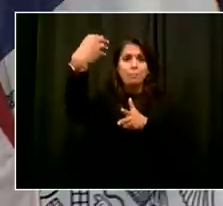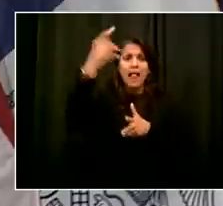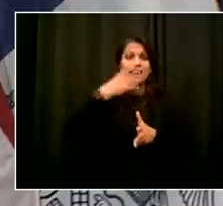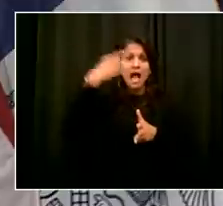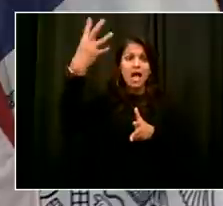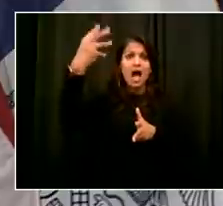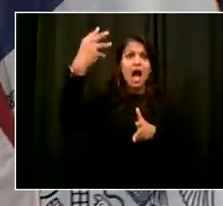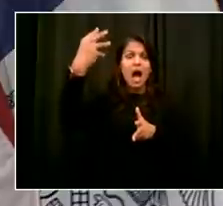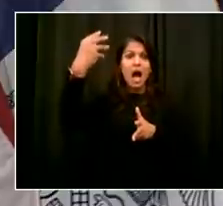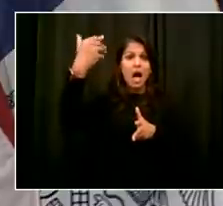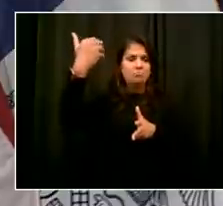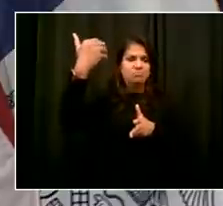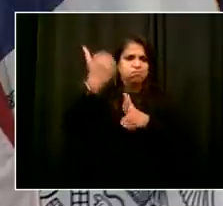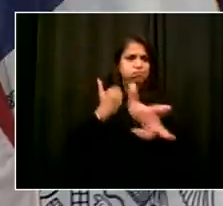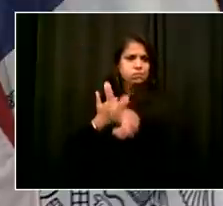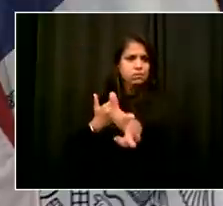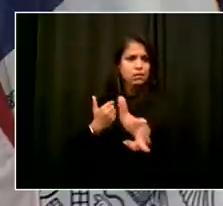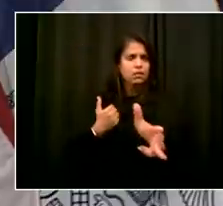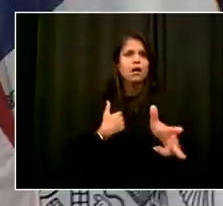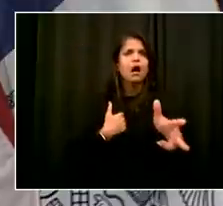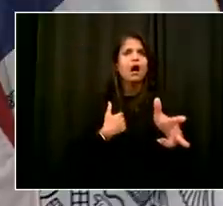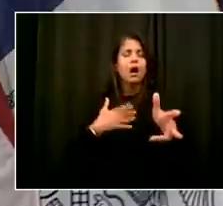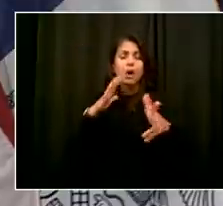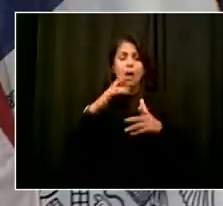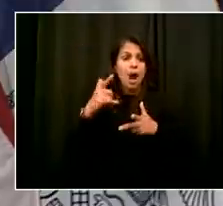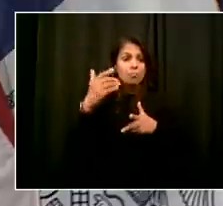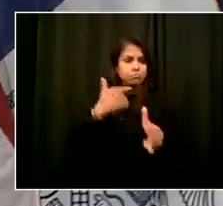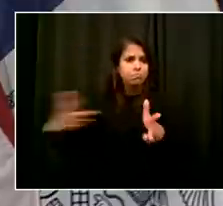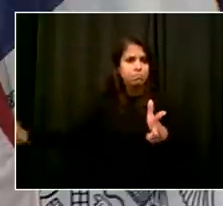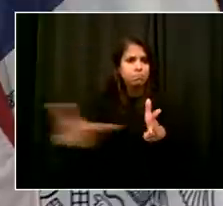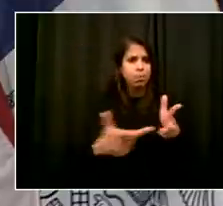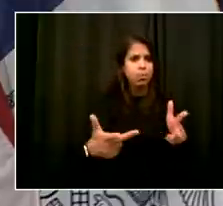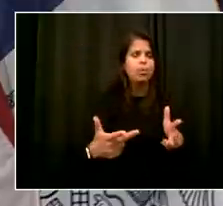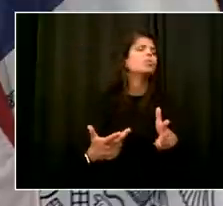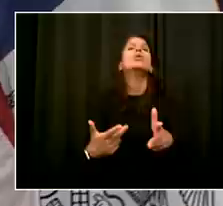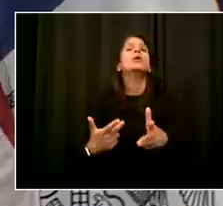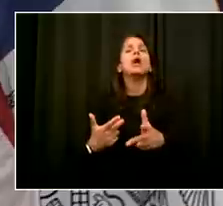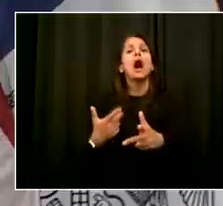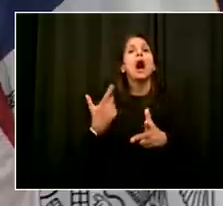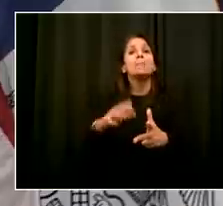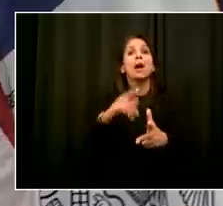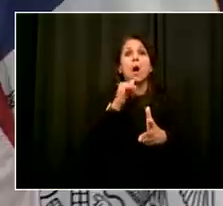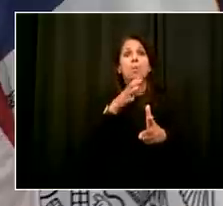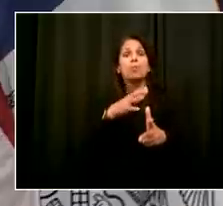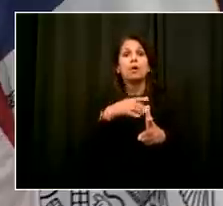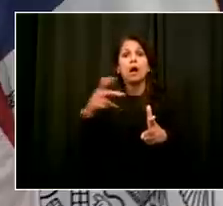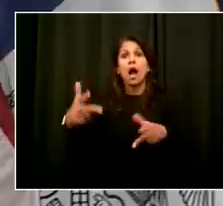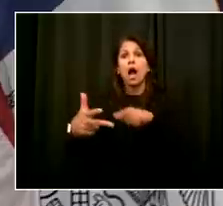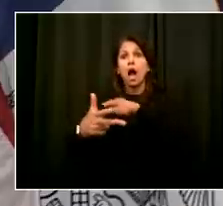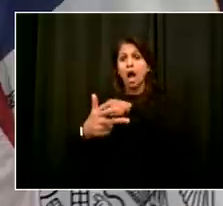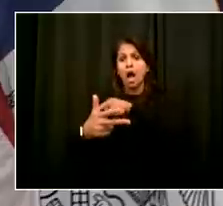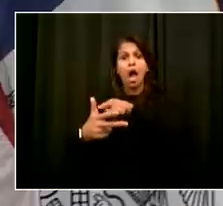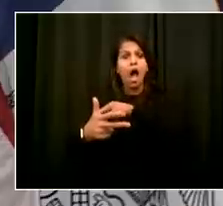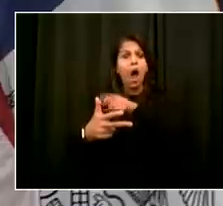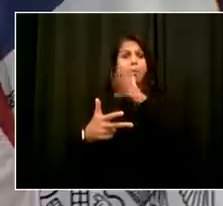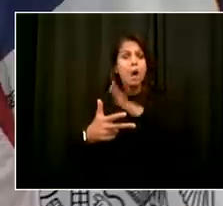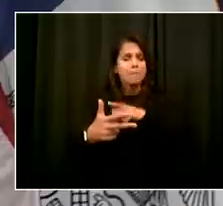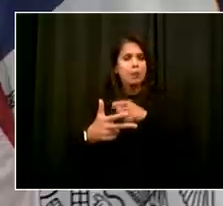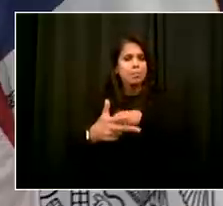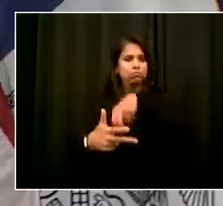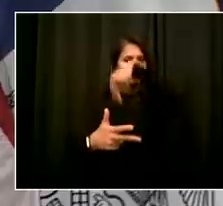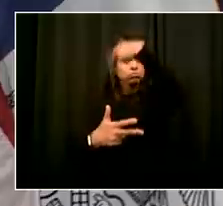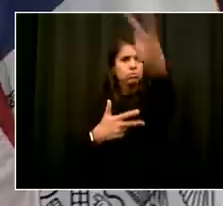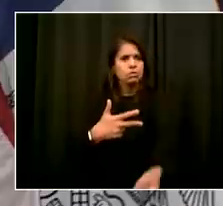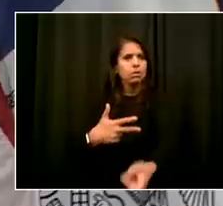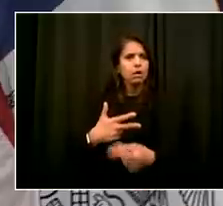outside the vehicle being ejected from it. The driver, as is often the case, was not cited. for anything and allowed to go